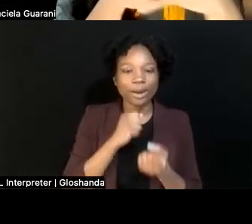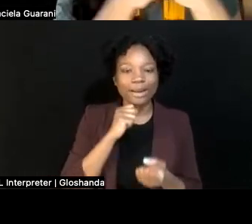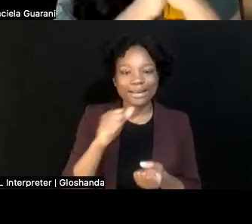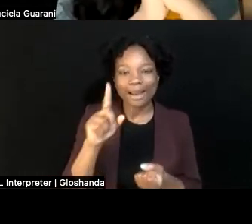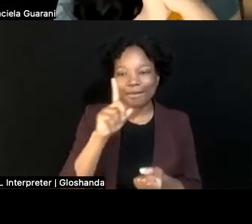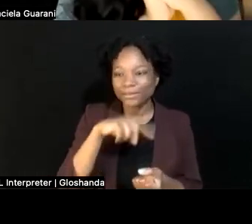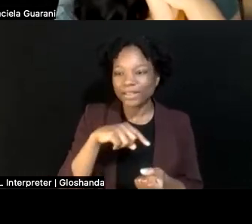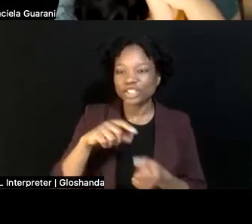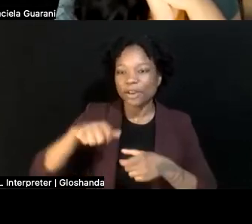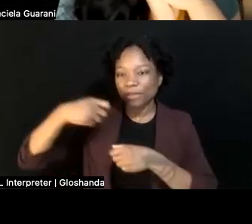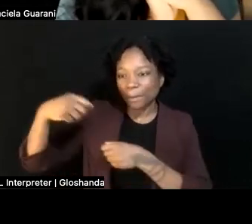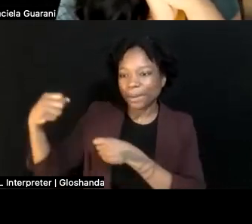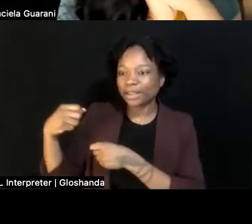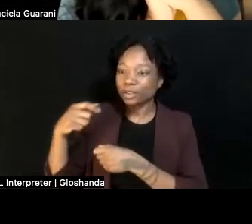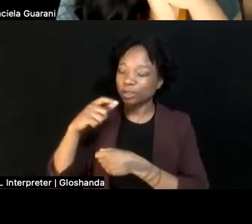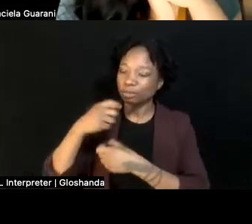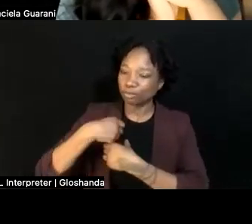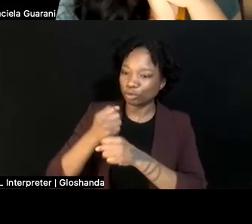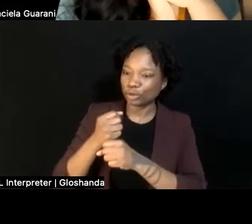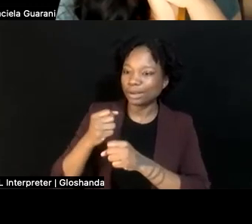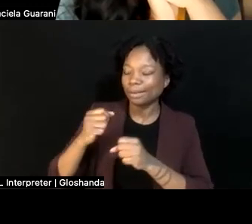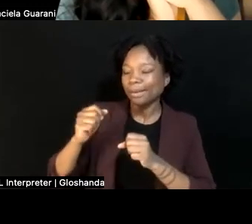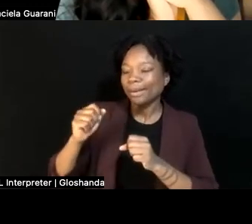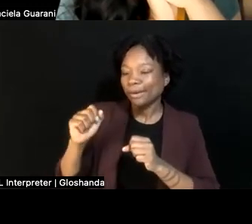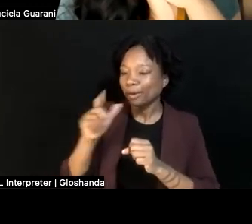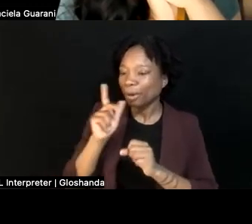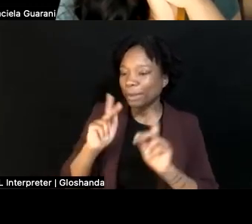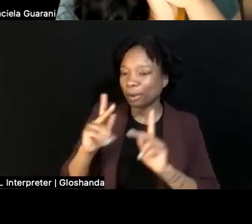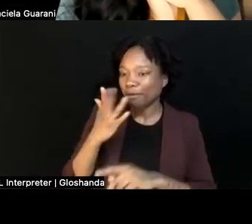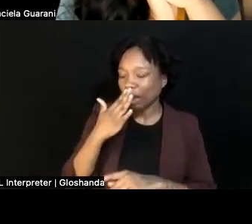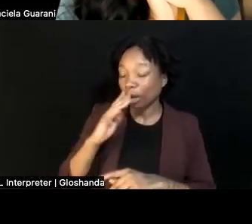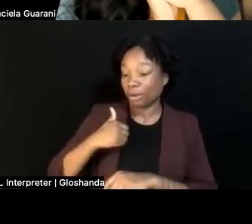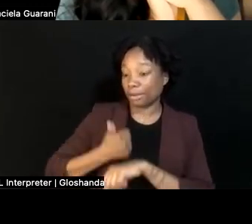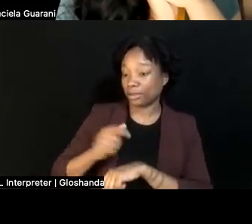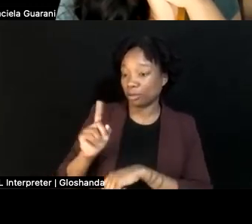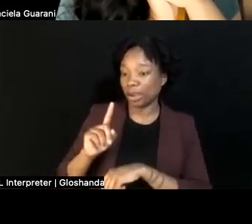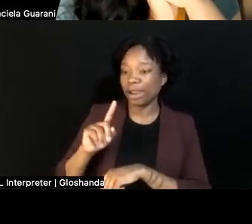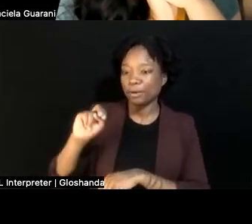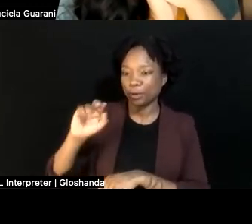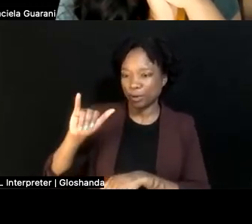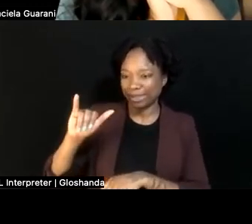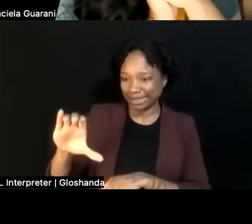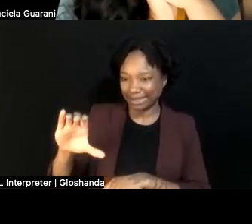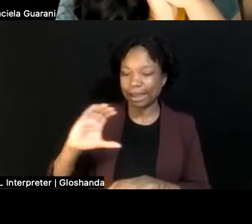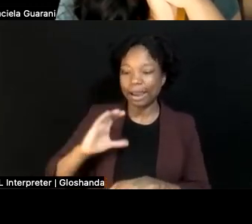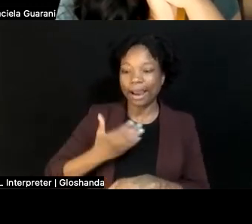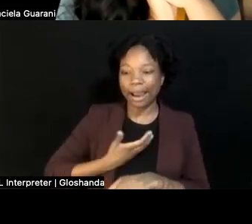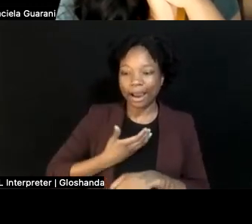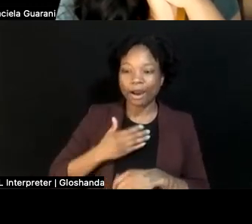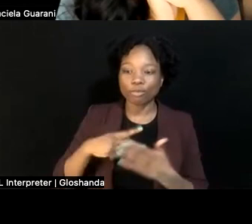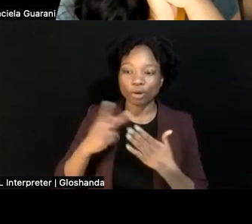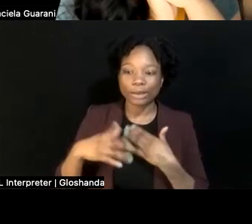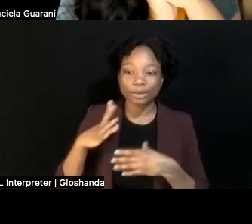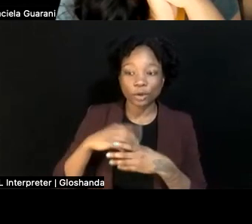We're based in New York City. Our key programs include the Documentary Lab for emerging